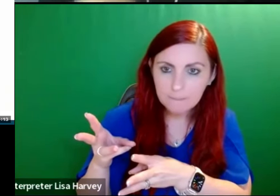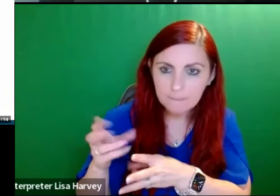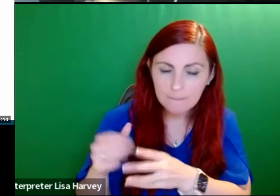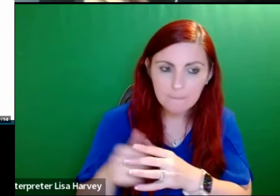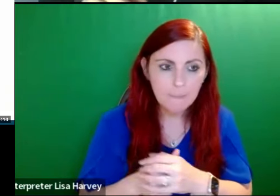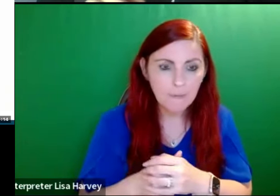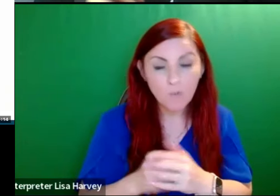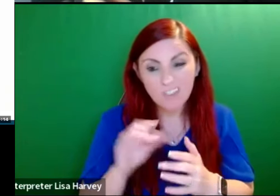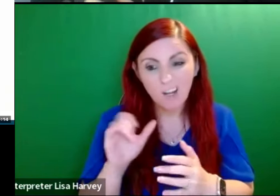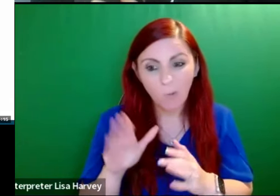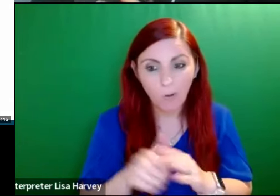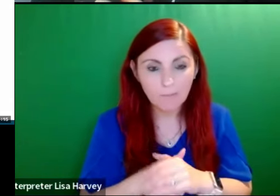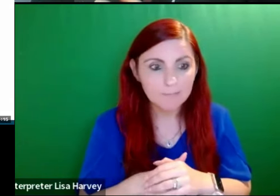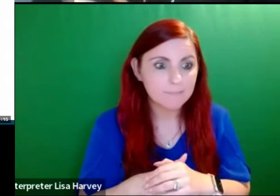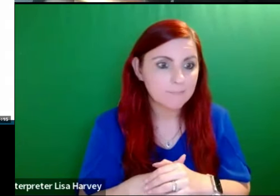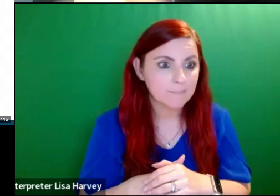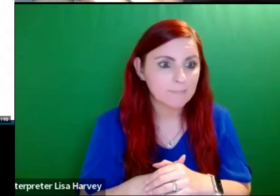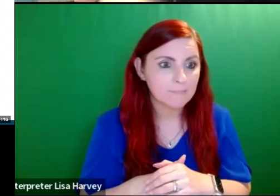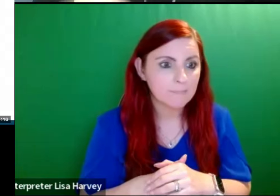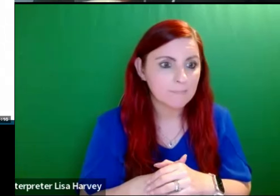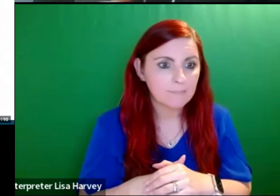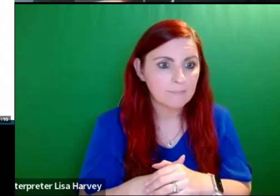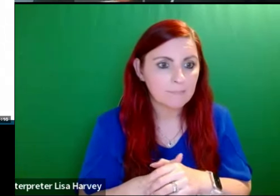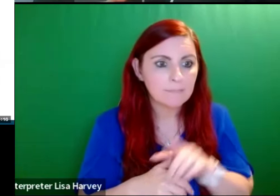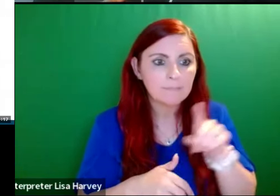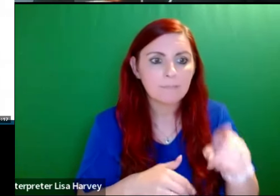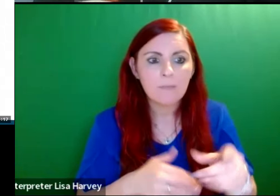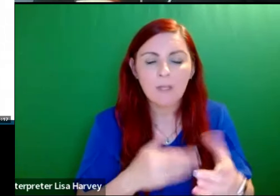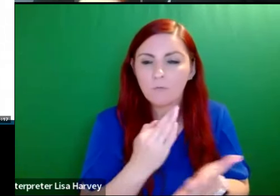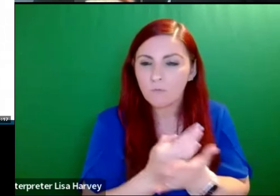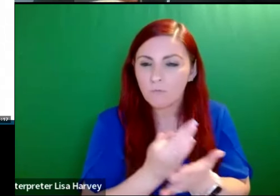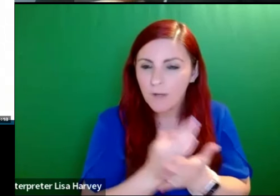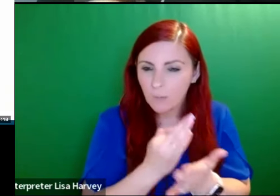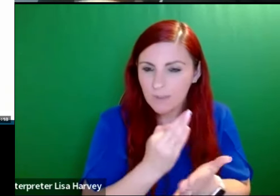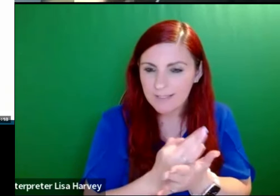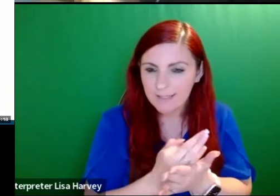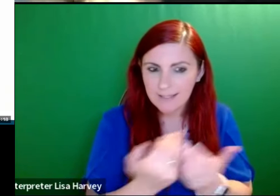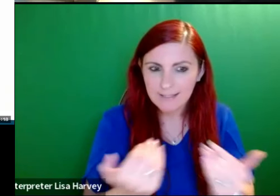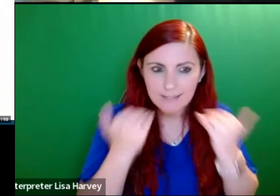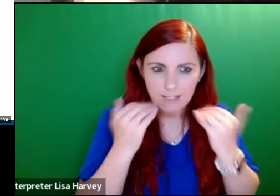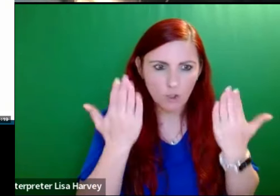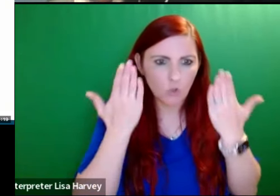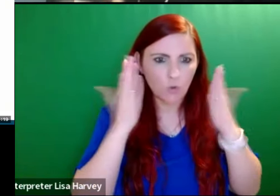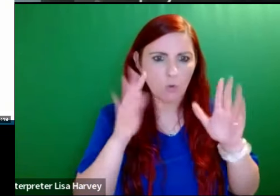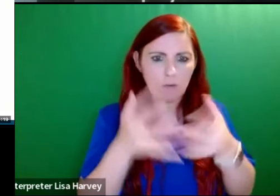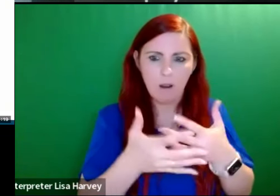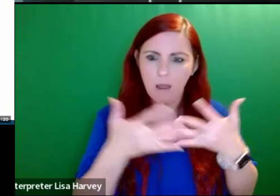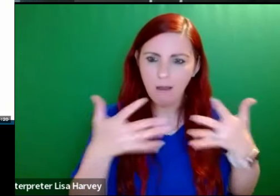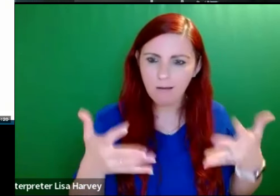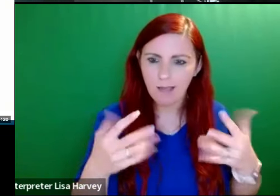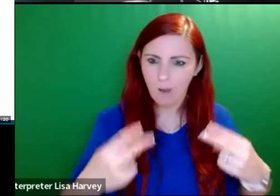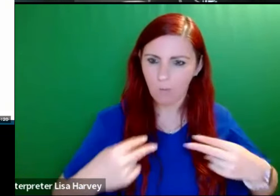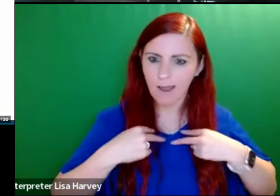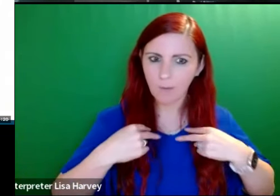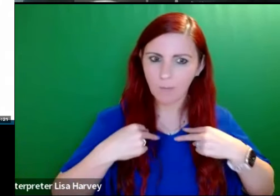cool. I think the frequency data teaches us a lot about how language is